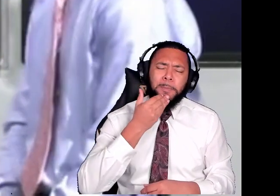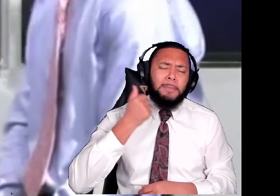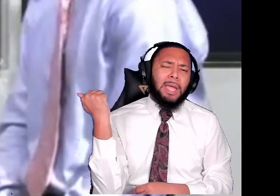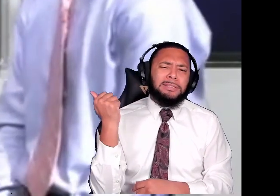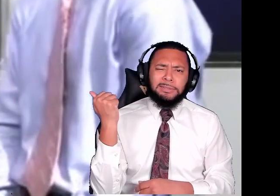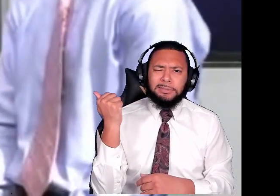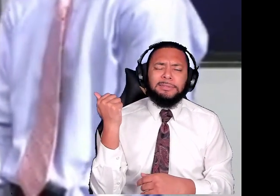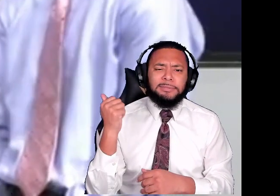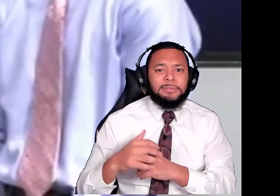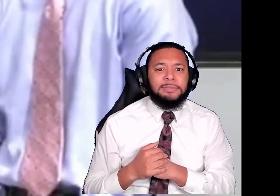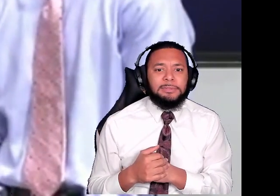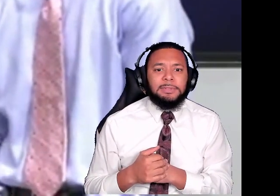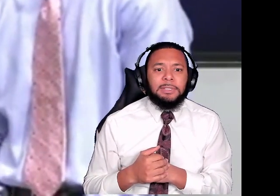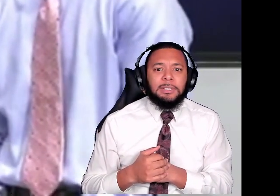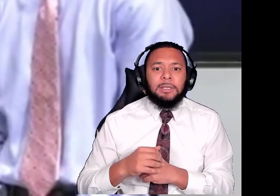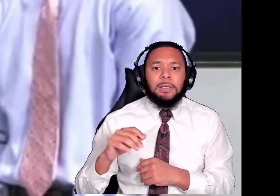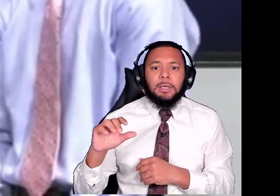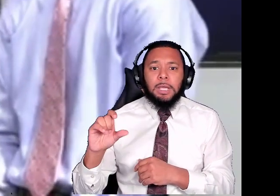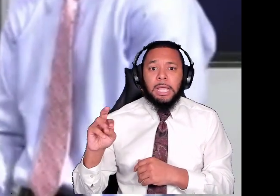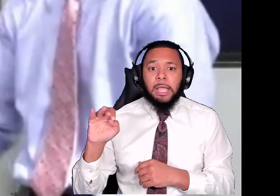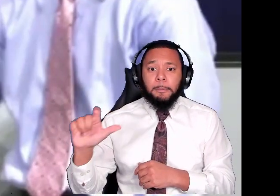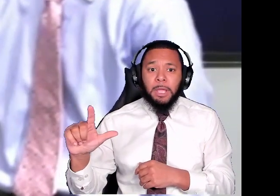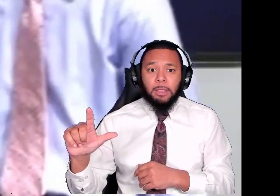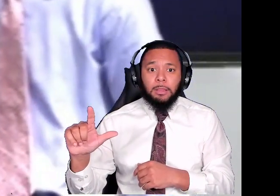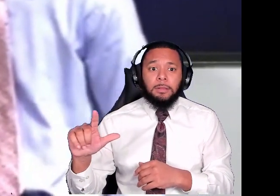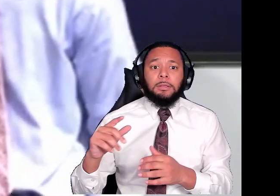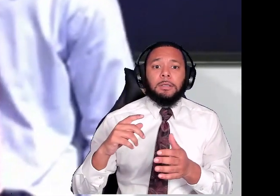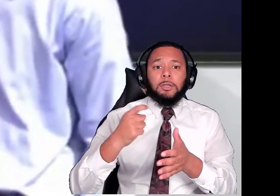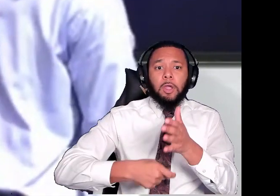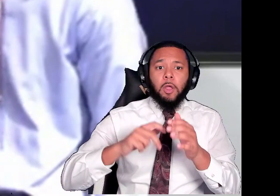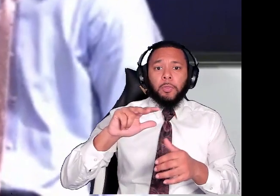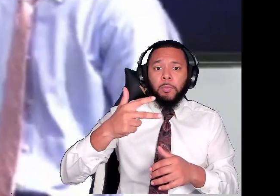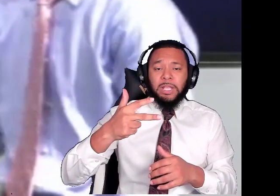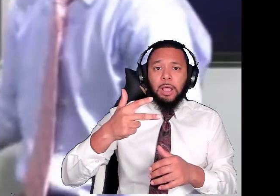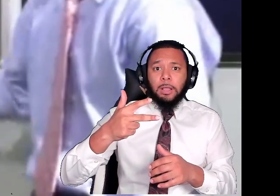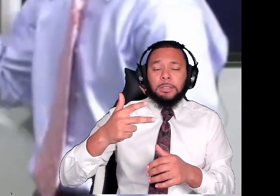and Thin Mints are $2 per box.